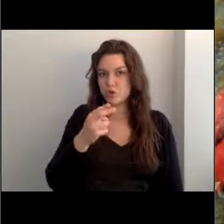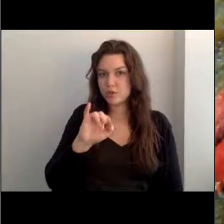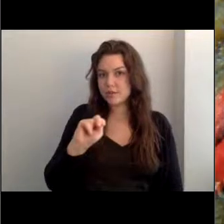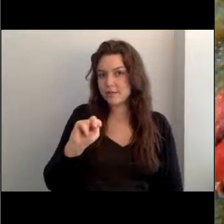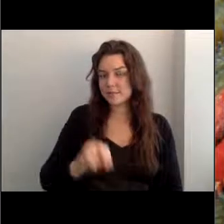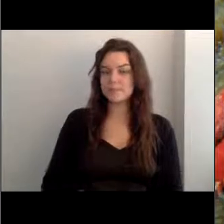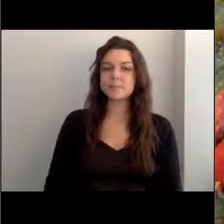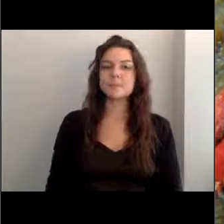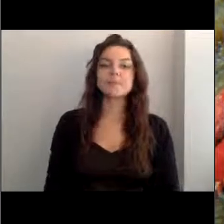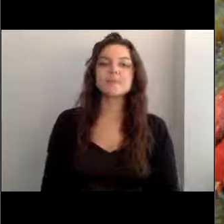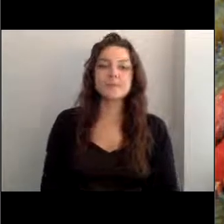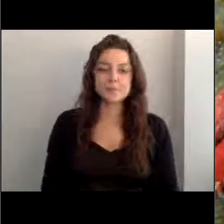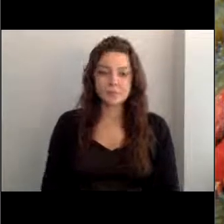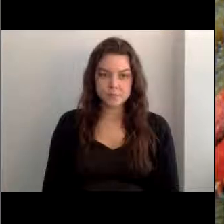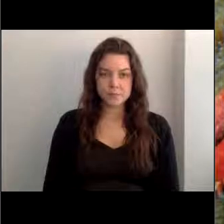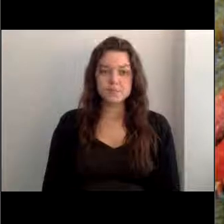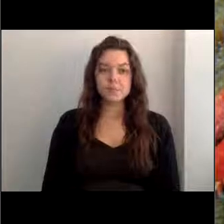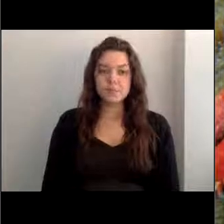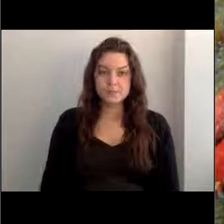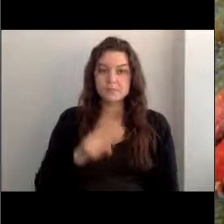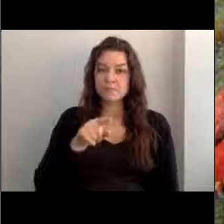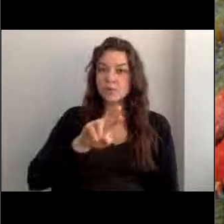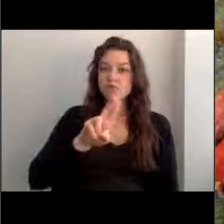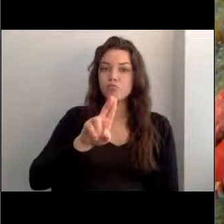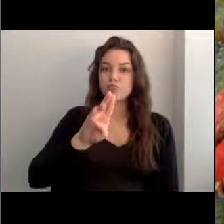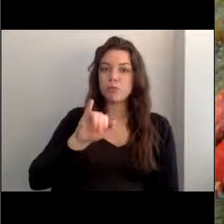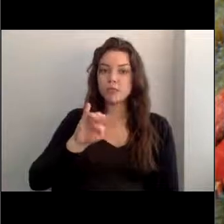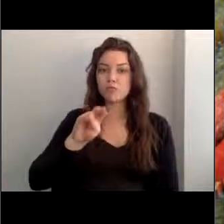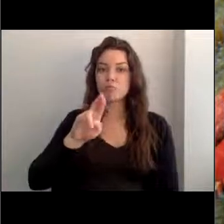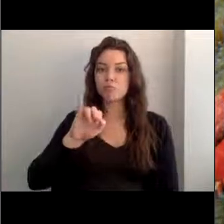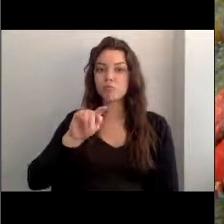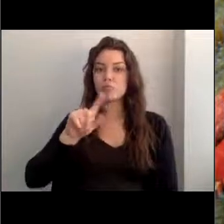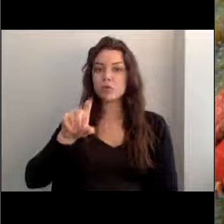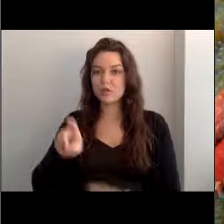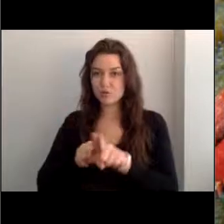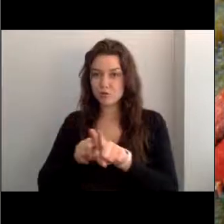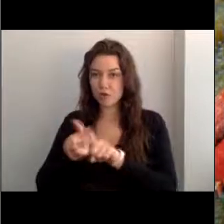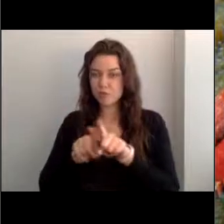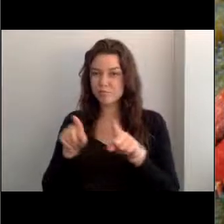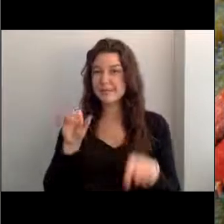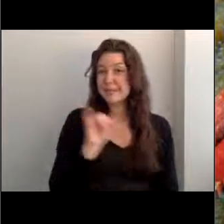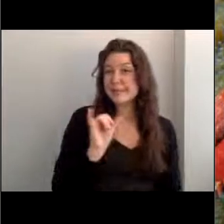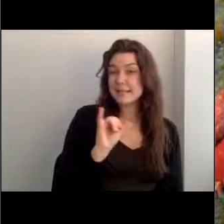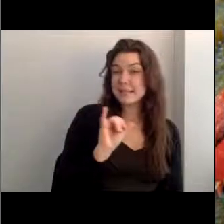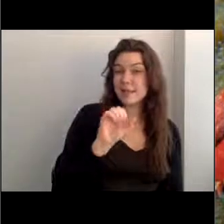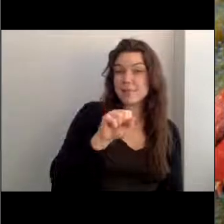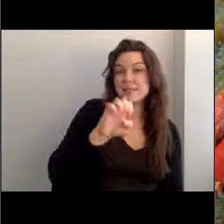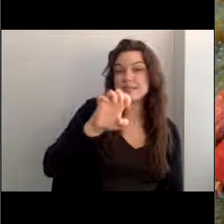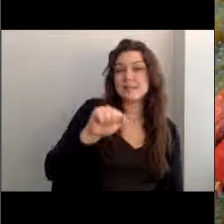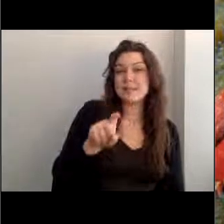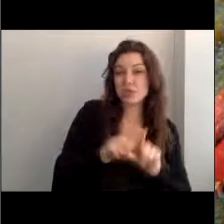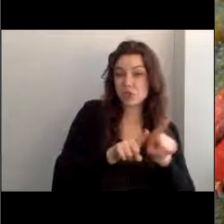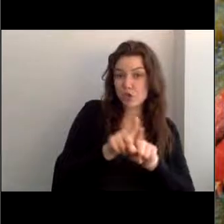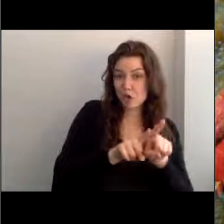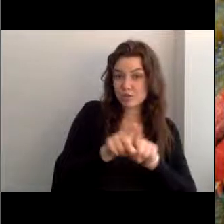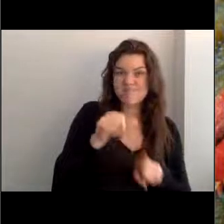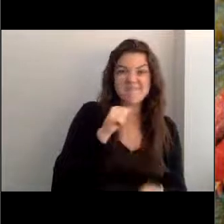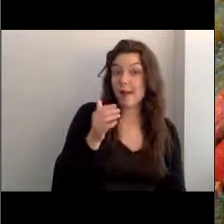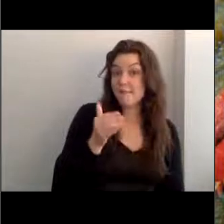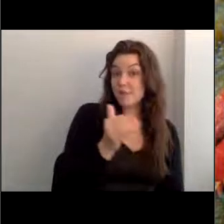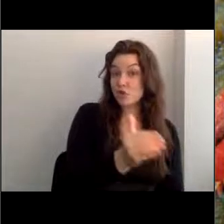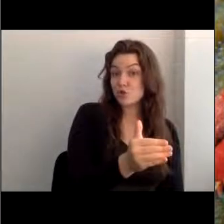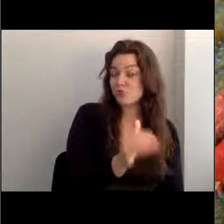And here are some ruby brittle stars. These are relatives of sea stars, not starfish, because they're not fish, they're invertebrates, remember.